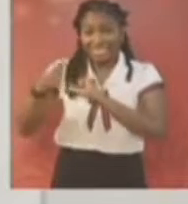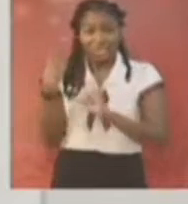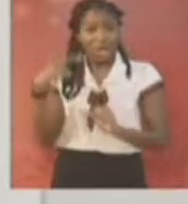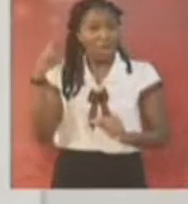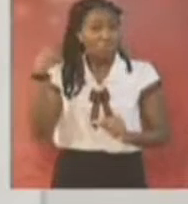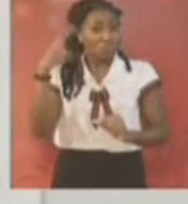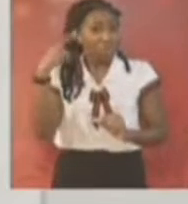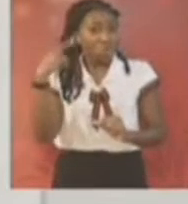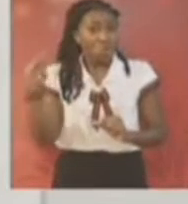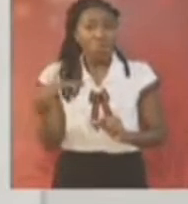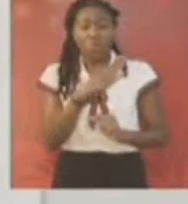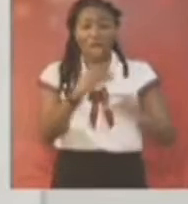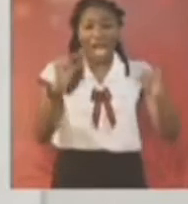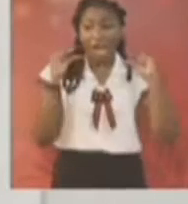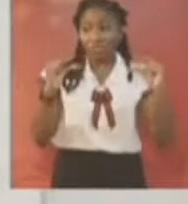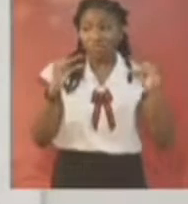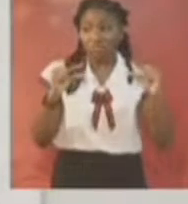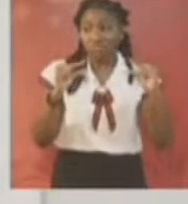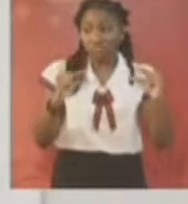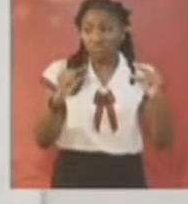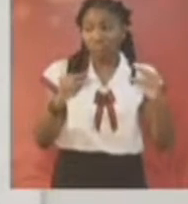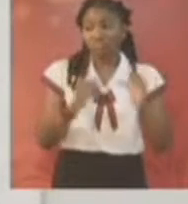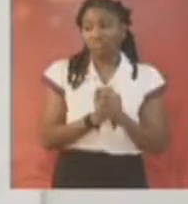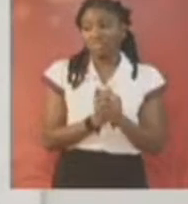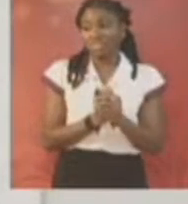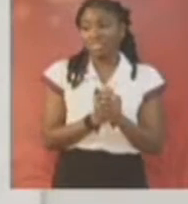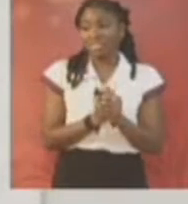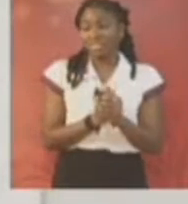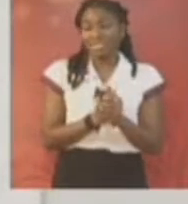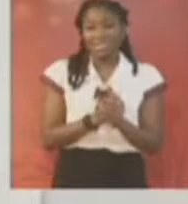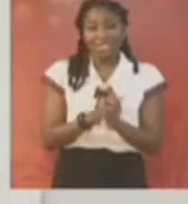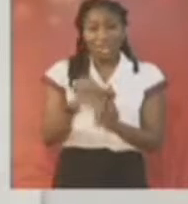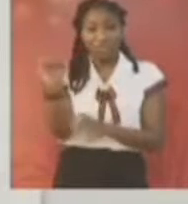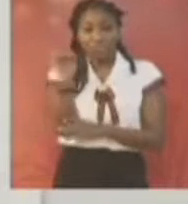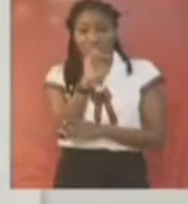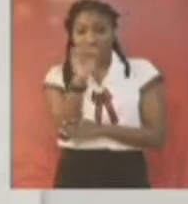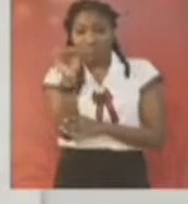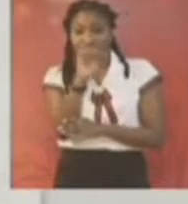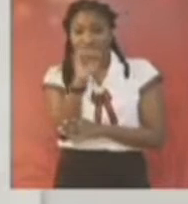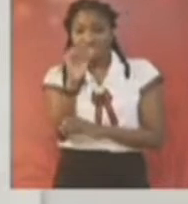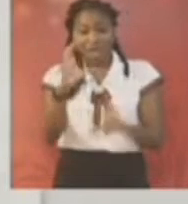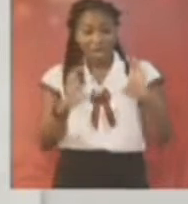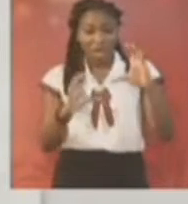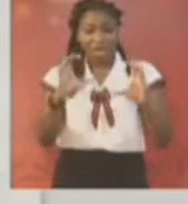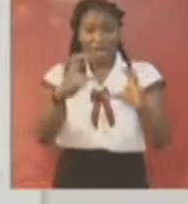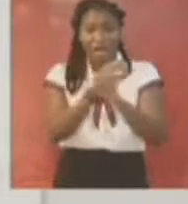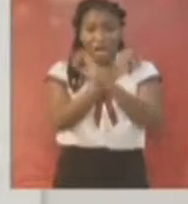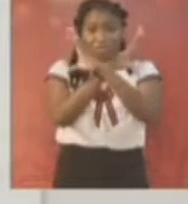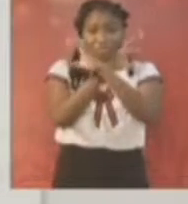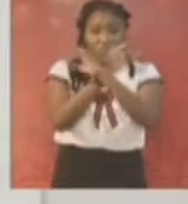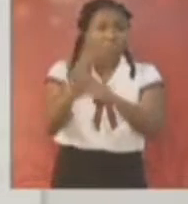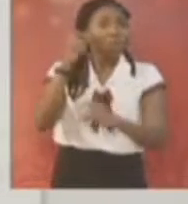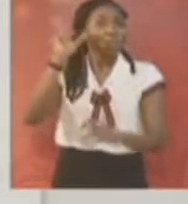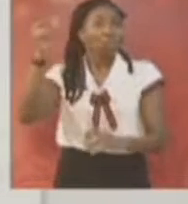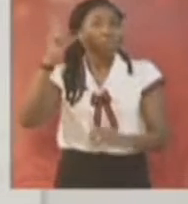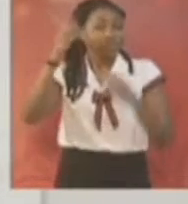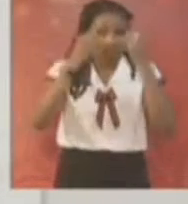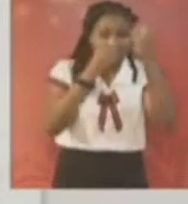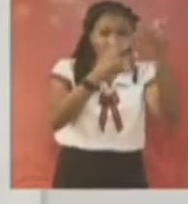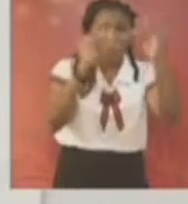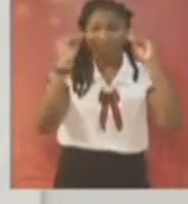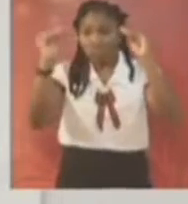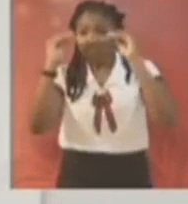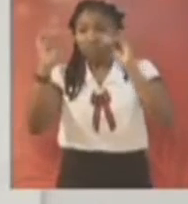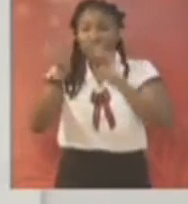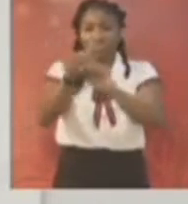in some of the supermarkets, driving through the areas with public messaging about coronavirus, about the public health